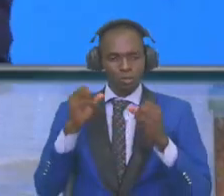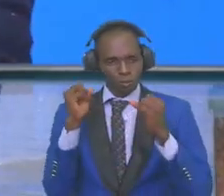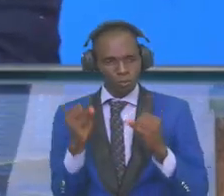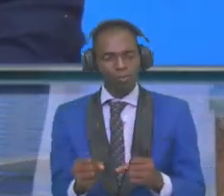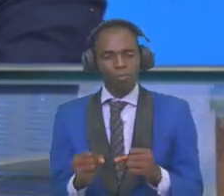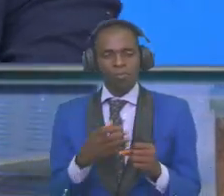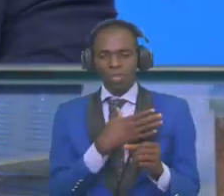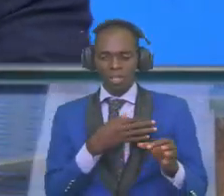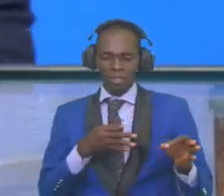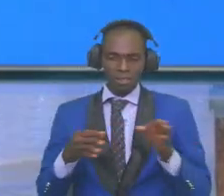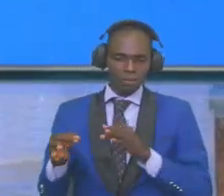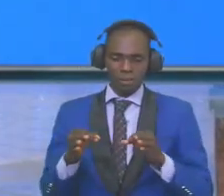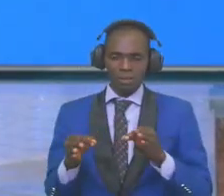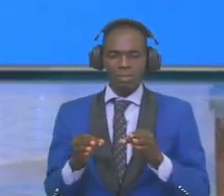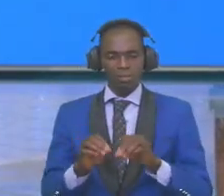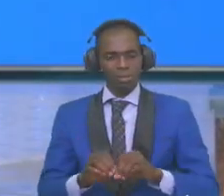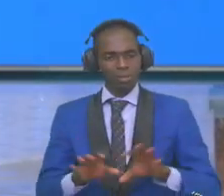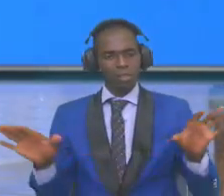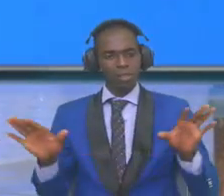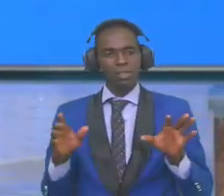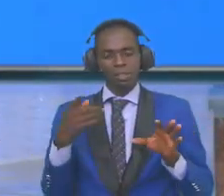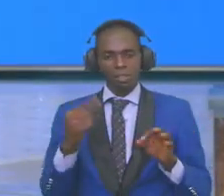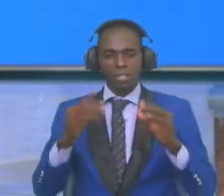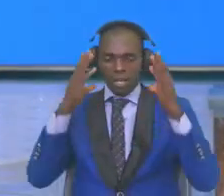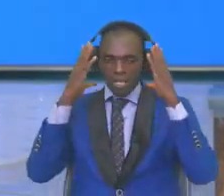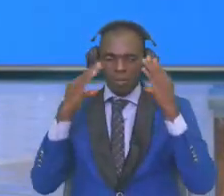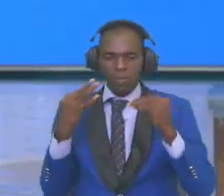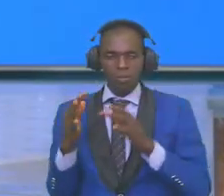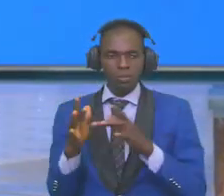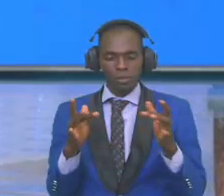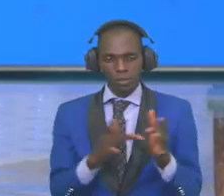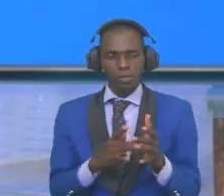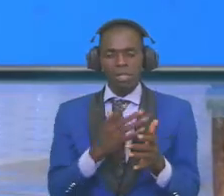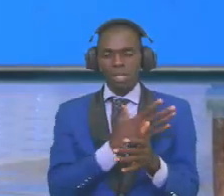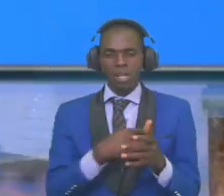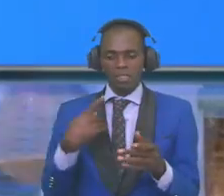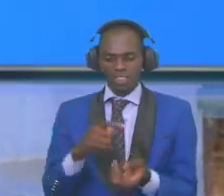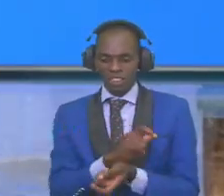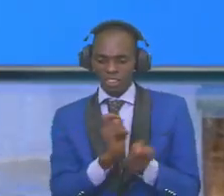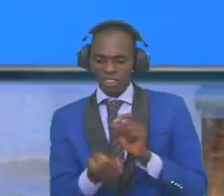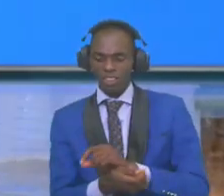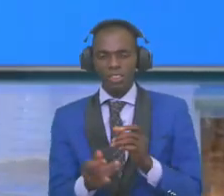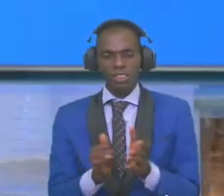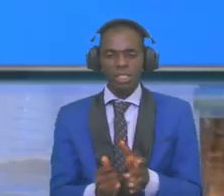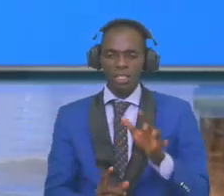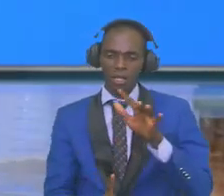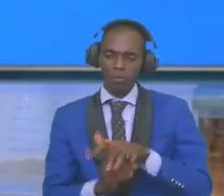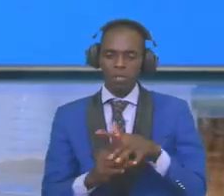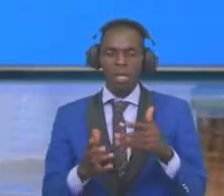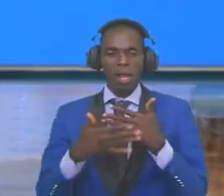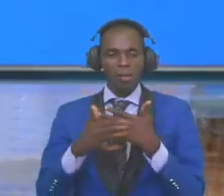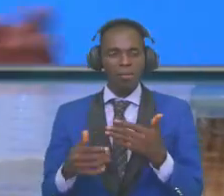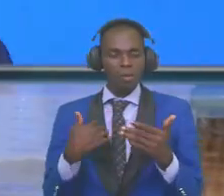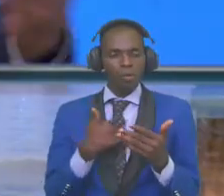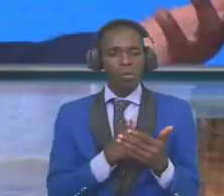the experience of salvation and the change and the transformation that comes after we are born again,